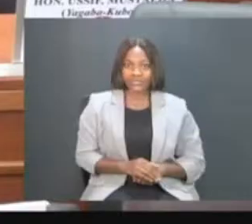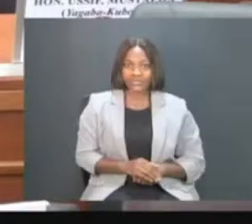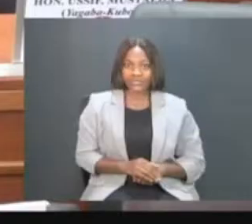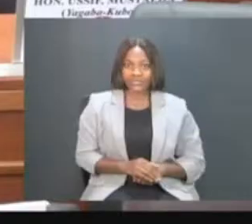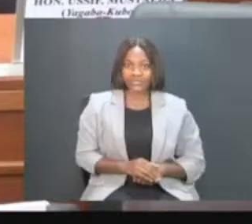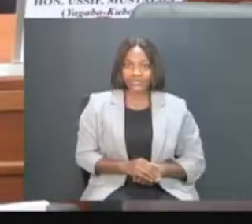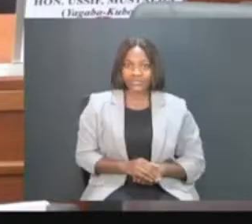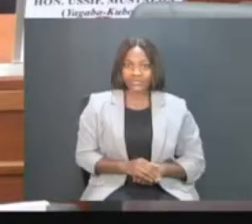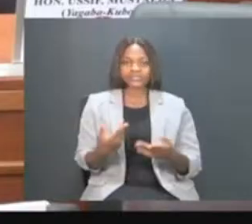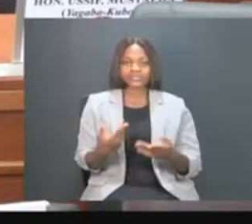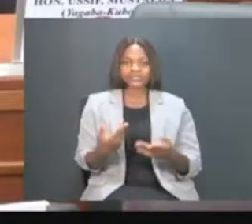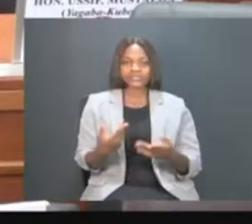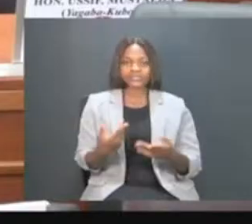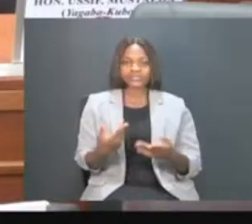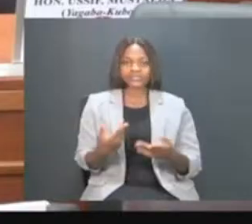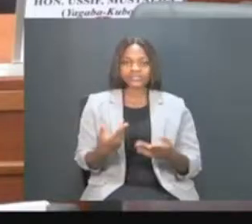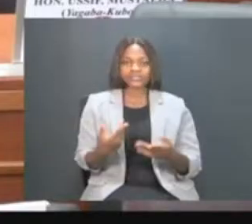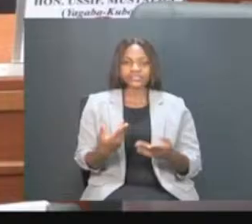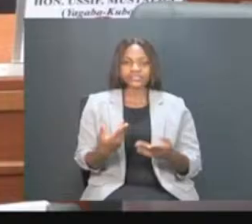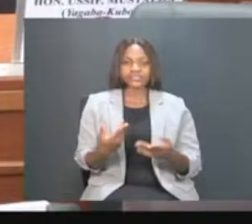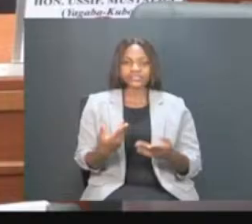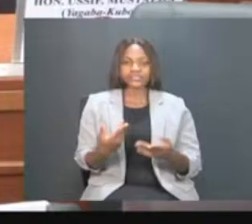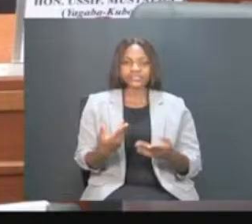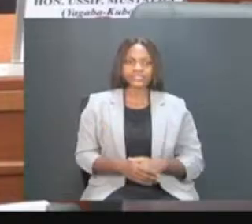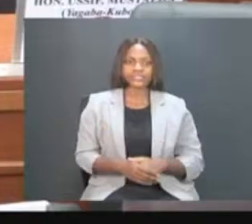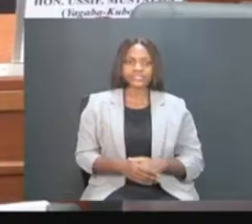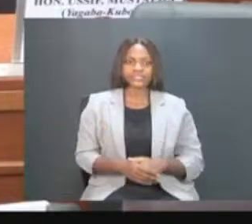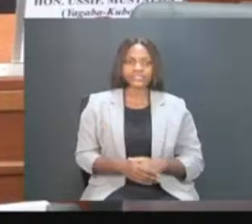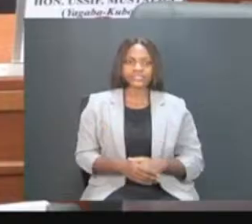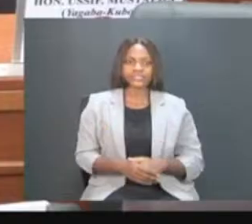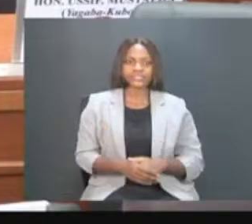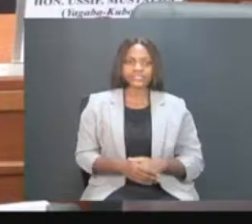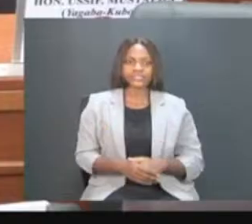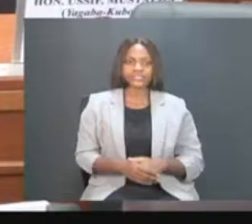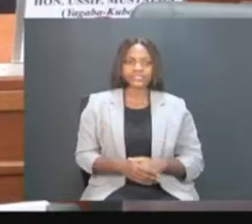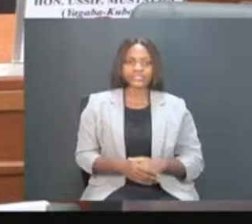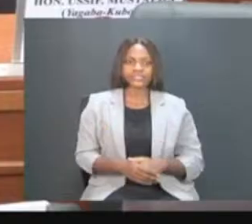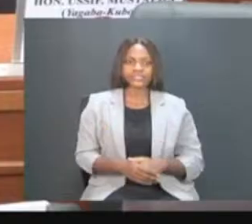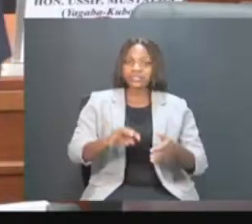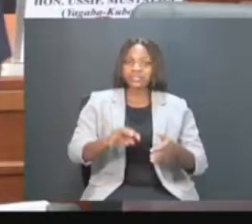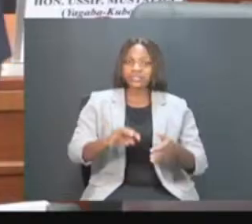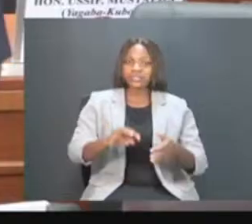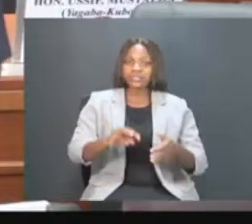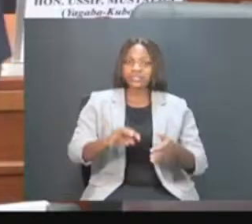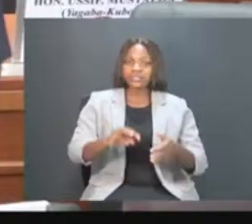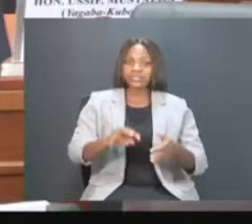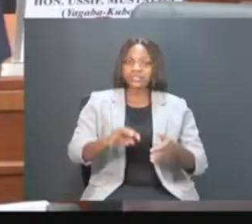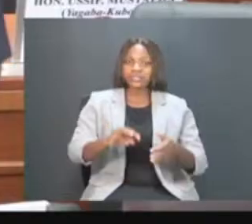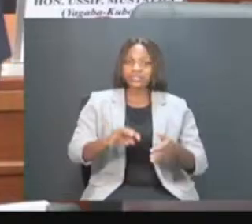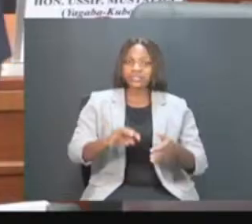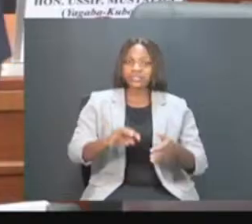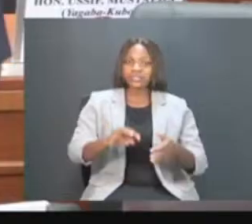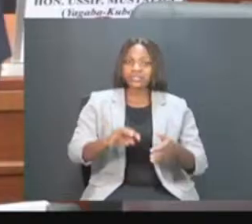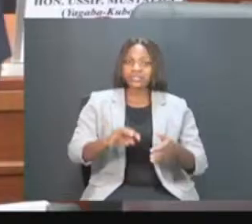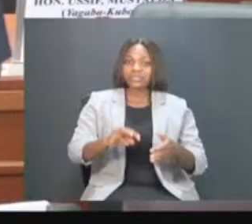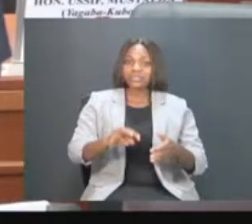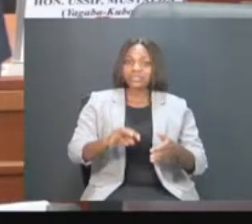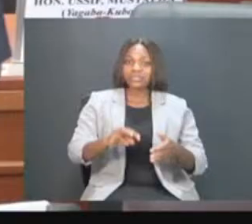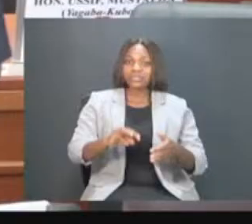the public servants. Mr. Speaker, what they are actually saying is that if you are hoping that the